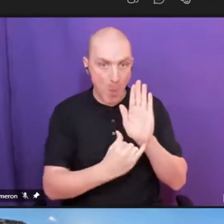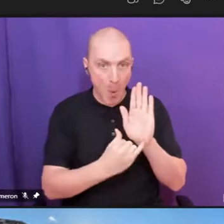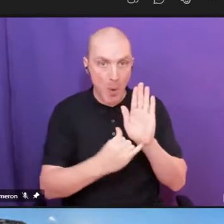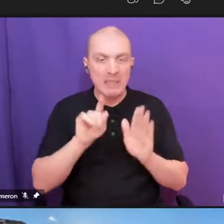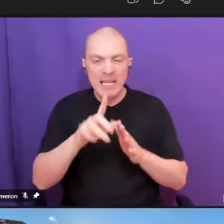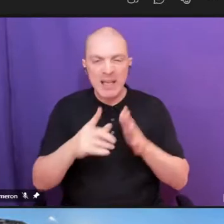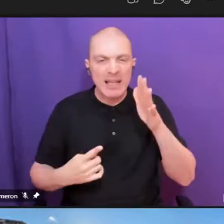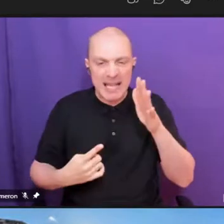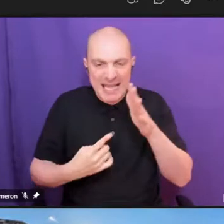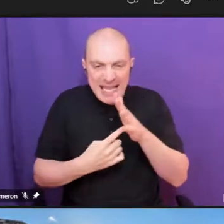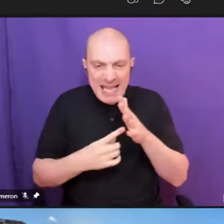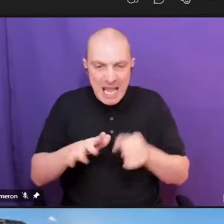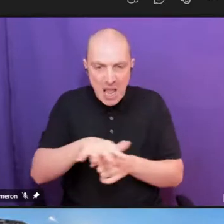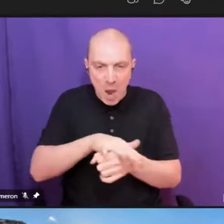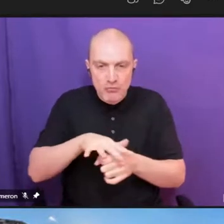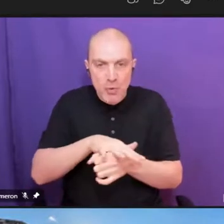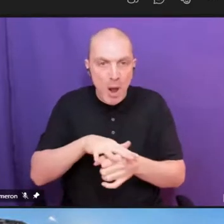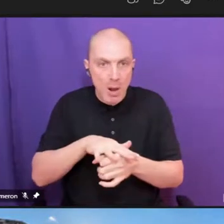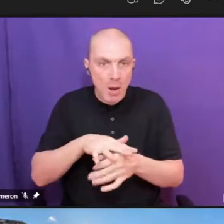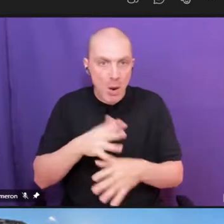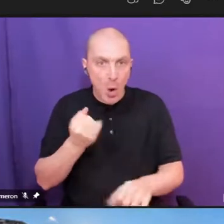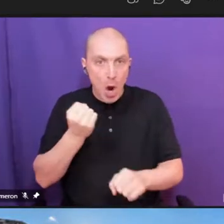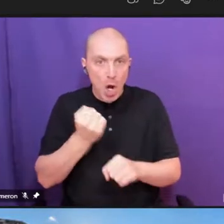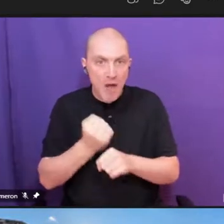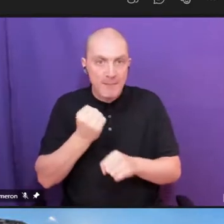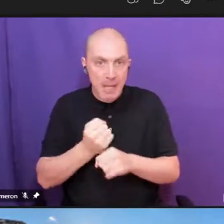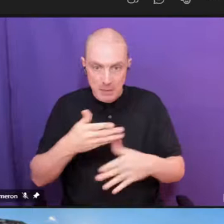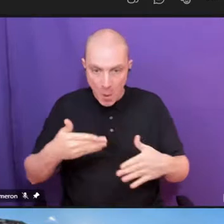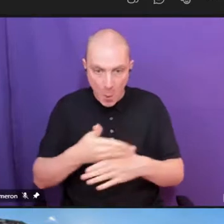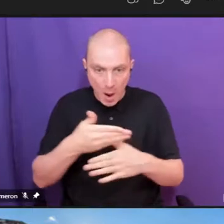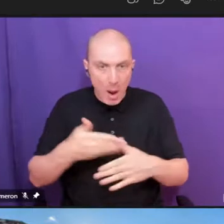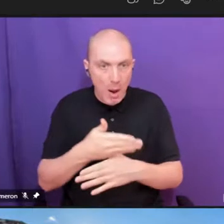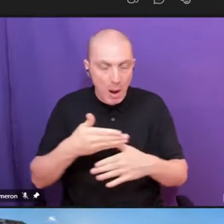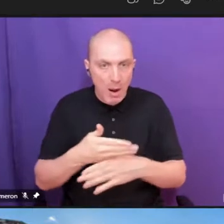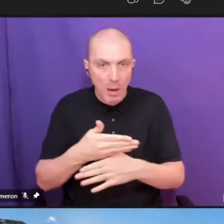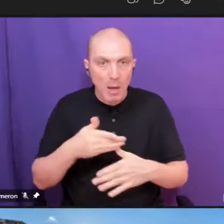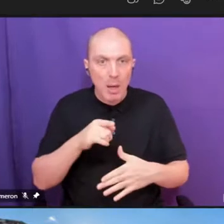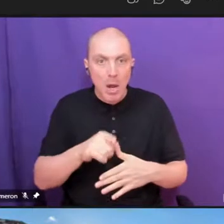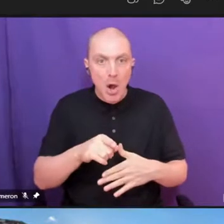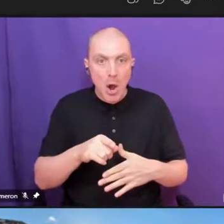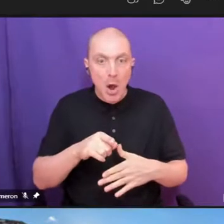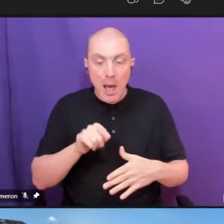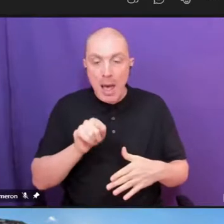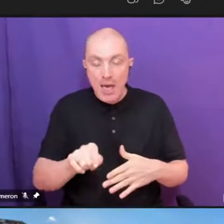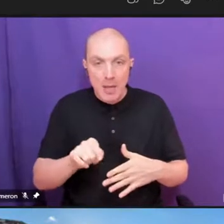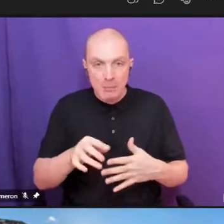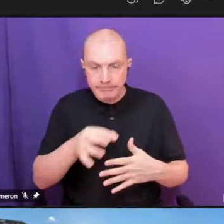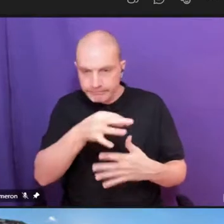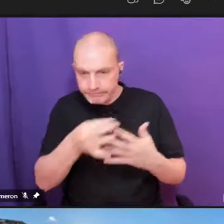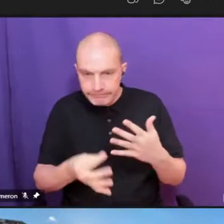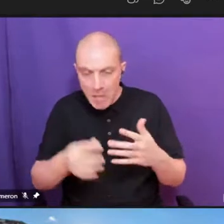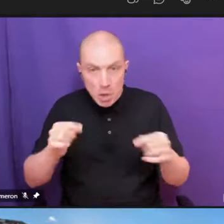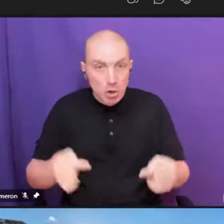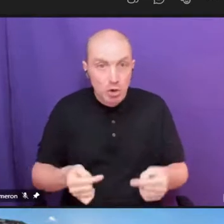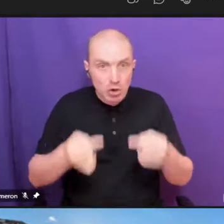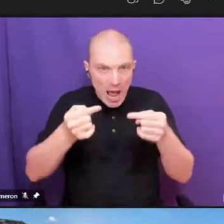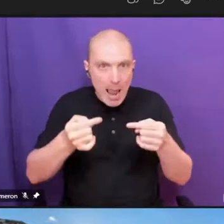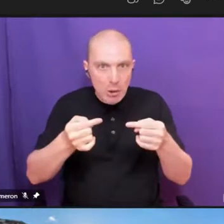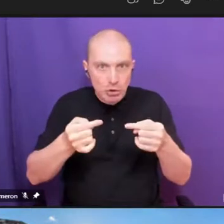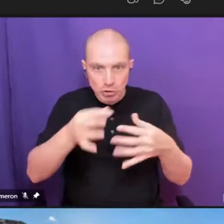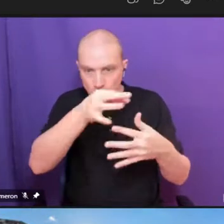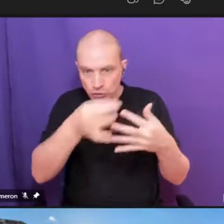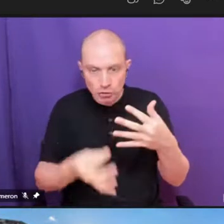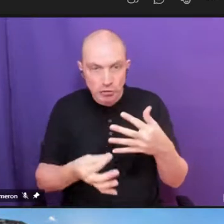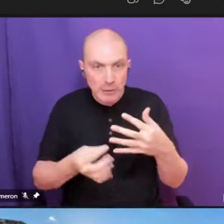and it offers an opinion on how we would face challenges that lie ahead of us and any issues. Now, as such, I'd make the point it covers all of the